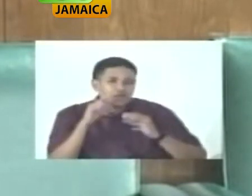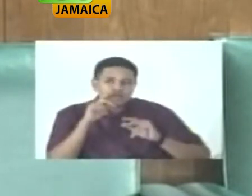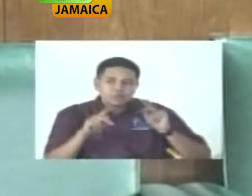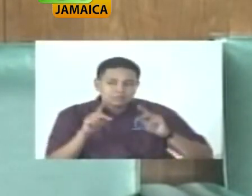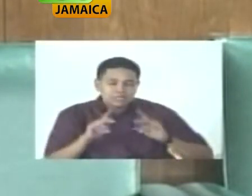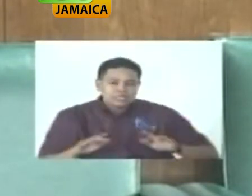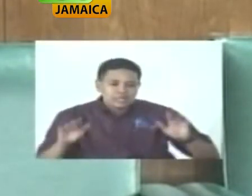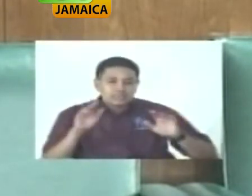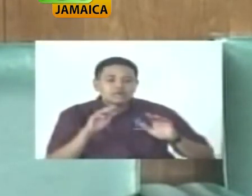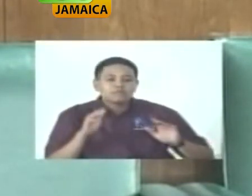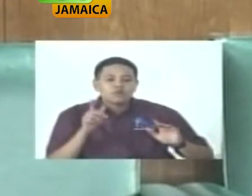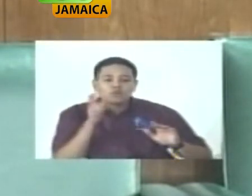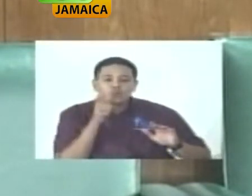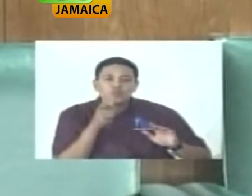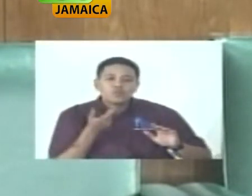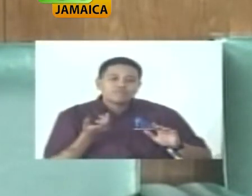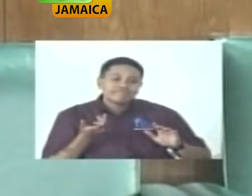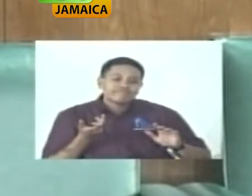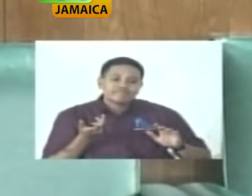people who